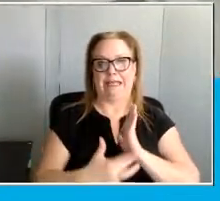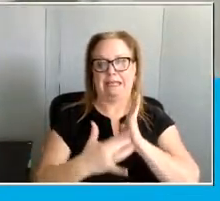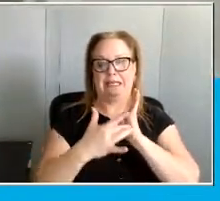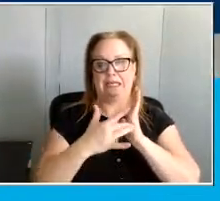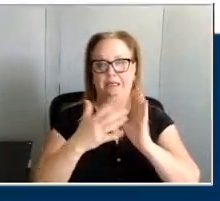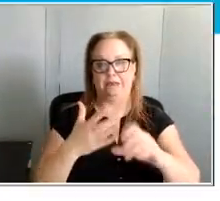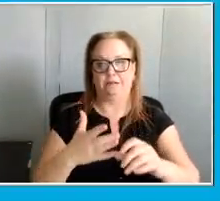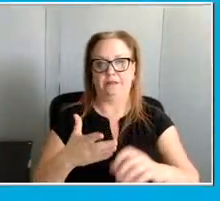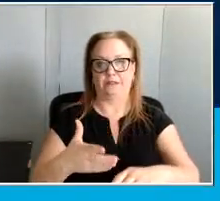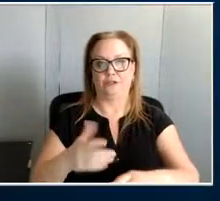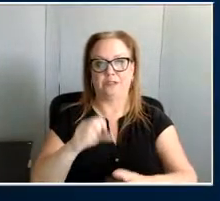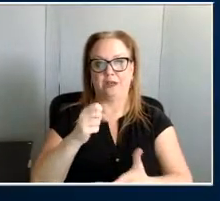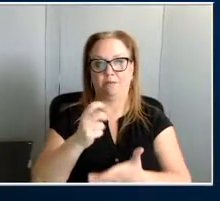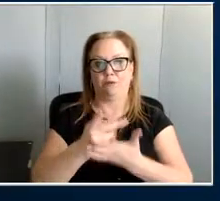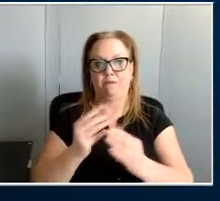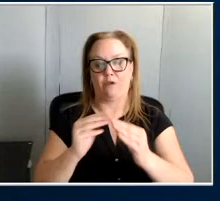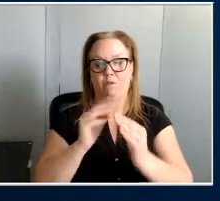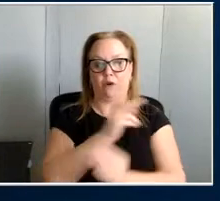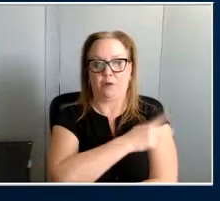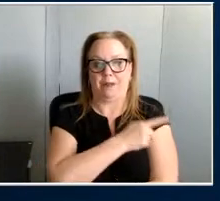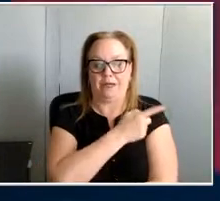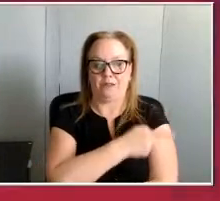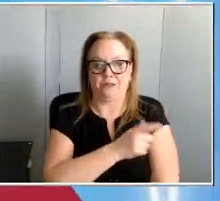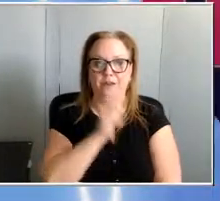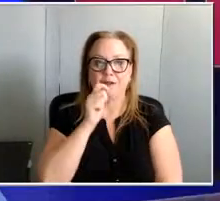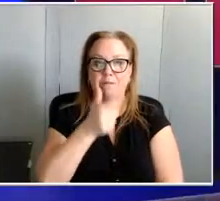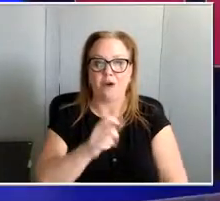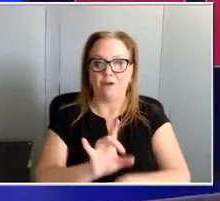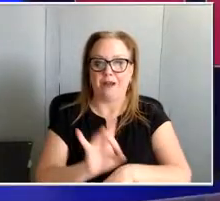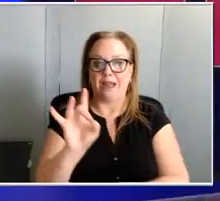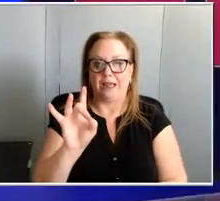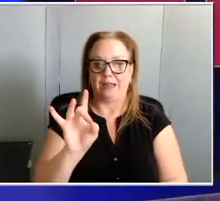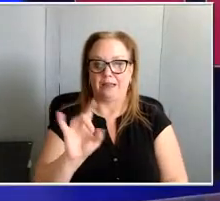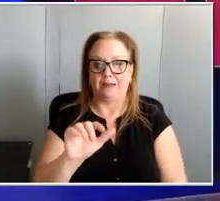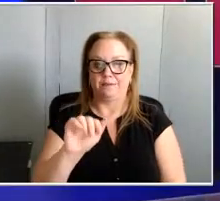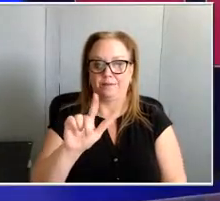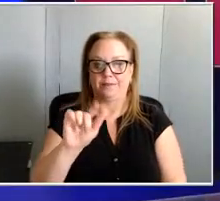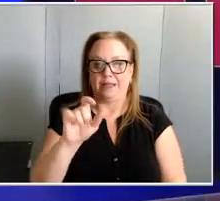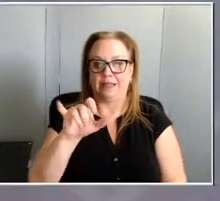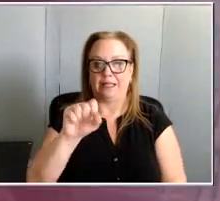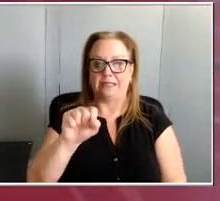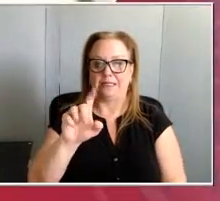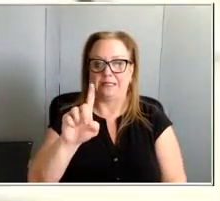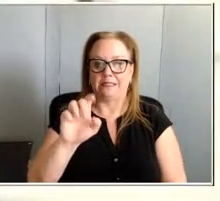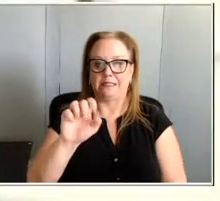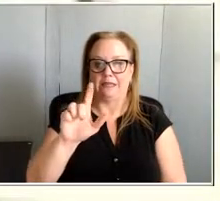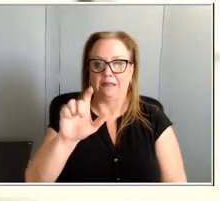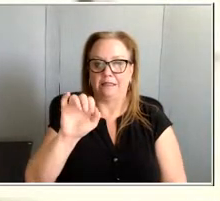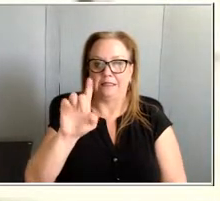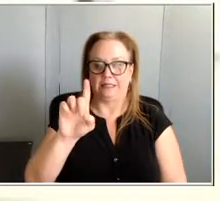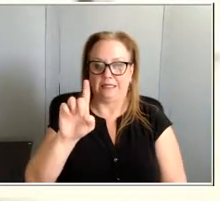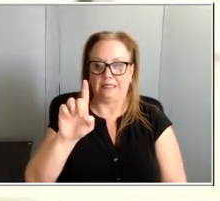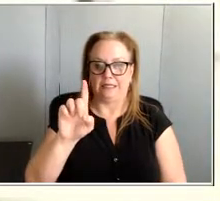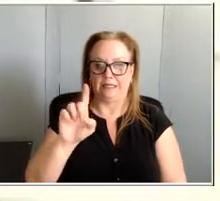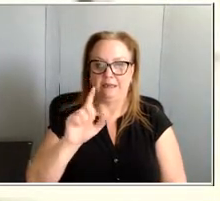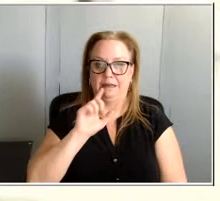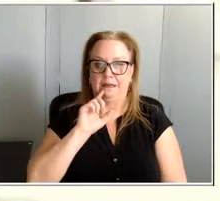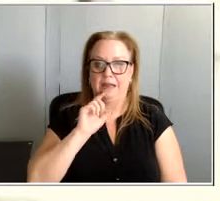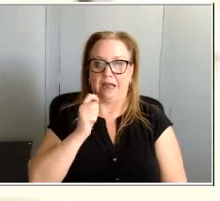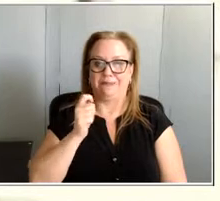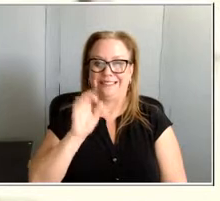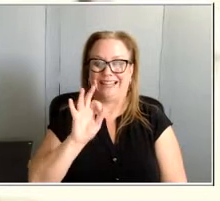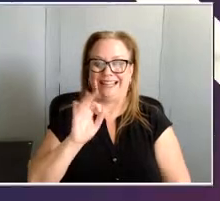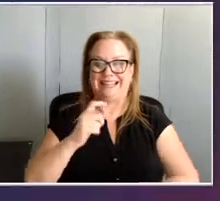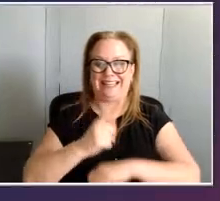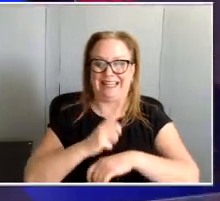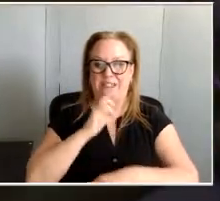more patients. Thursday at 8 a.m. I'm Alexis Del Cid on the next All Things Heart. I was 19 days old when I had my